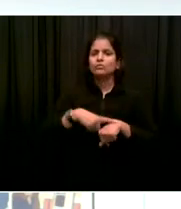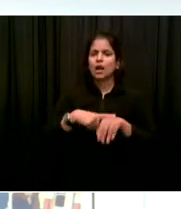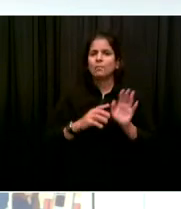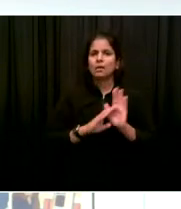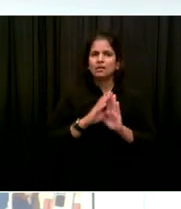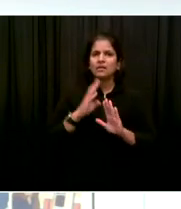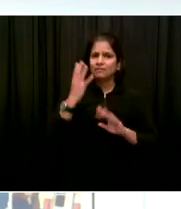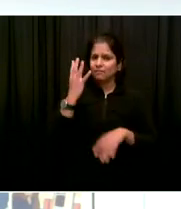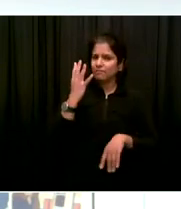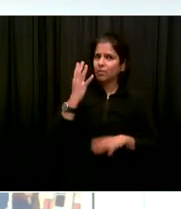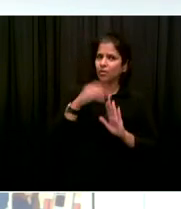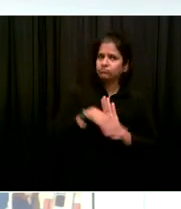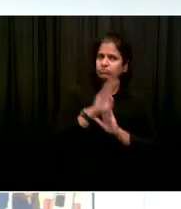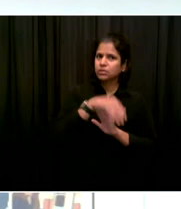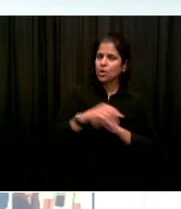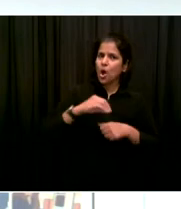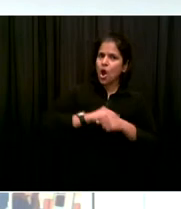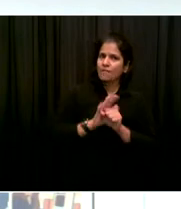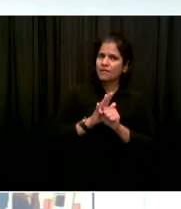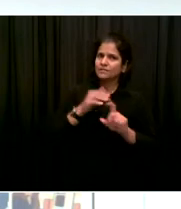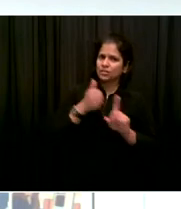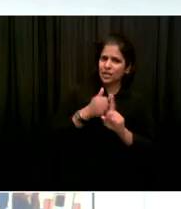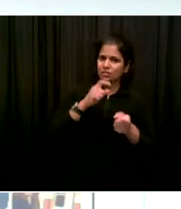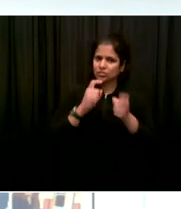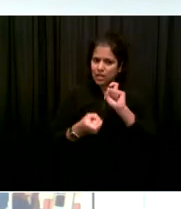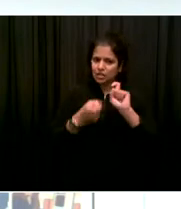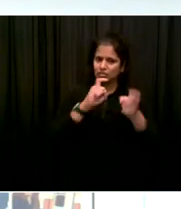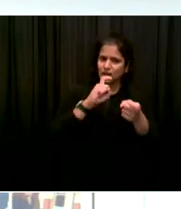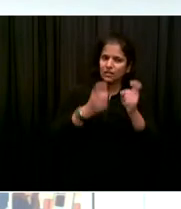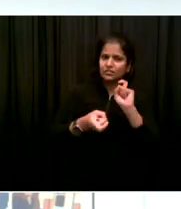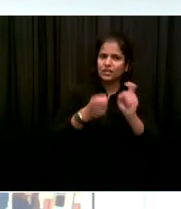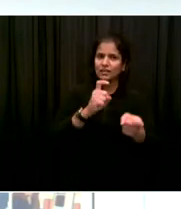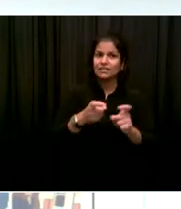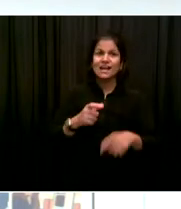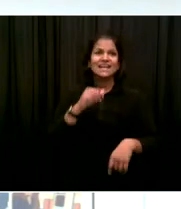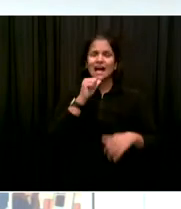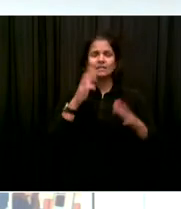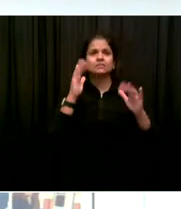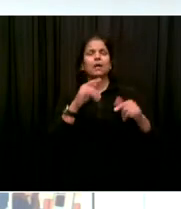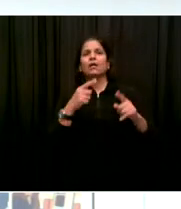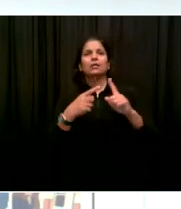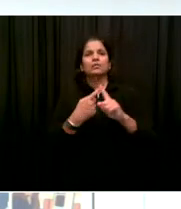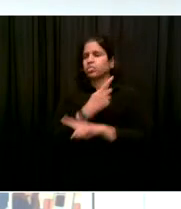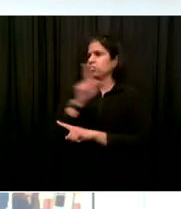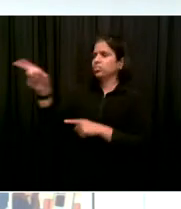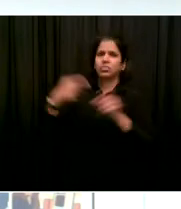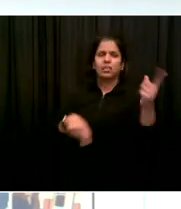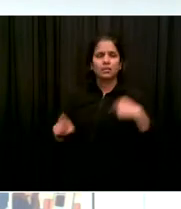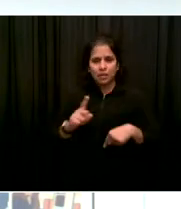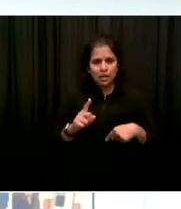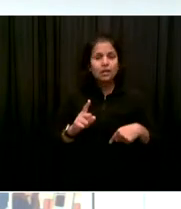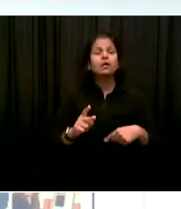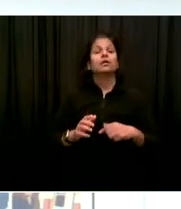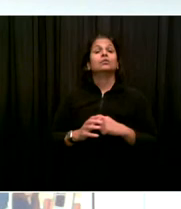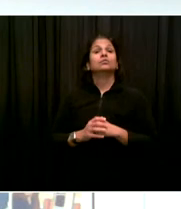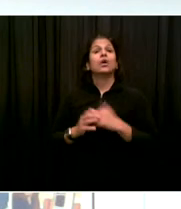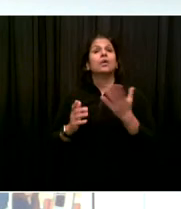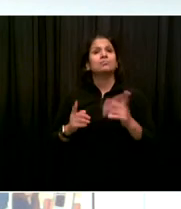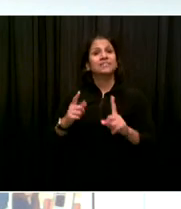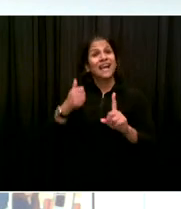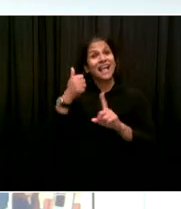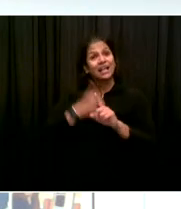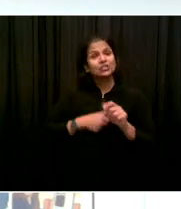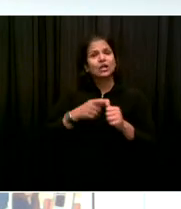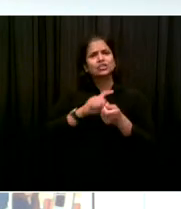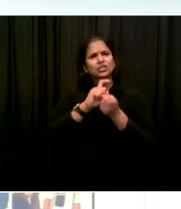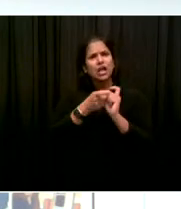has shifted course. But what I'll say is that we have met the challenge at every turn. And we've done so